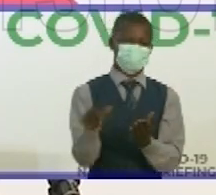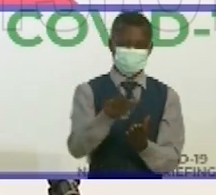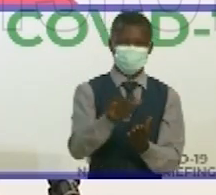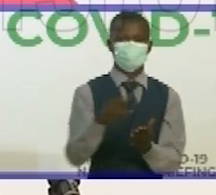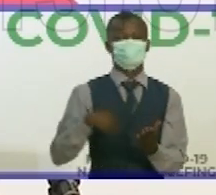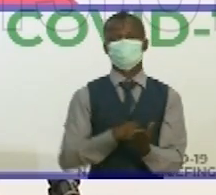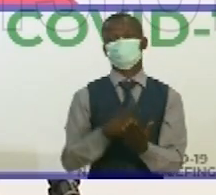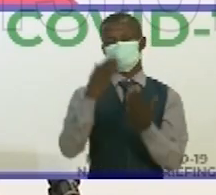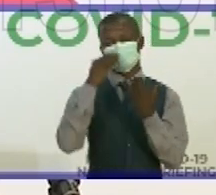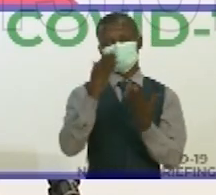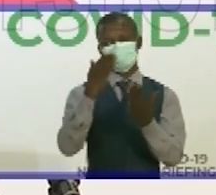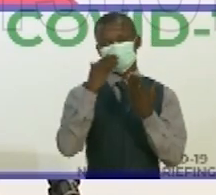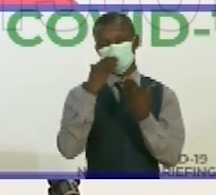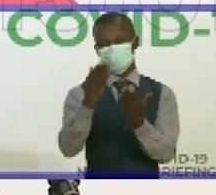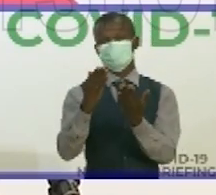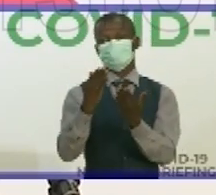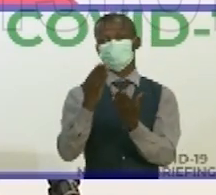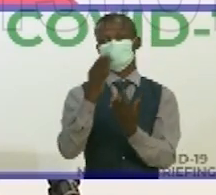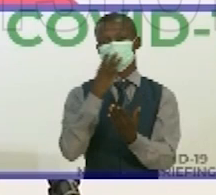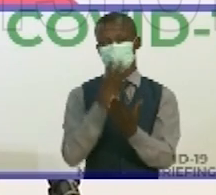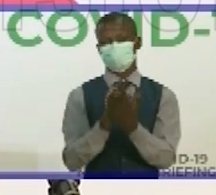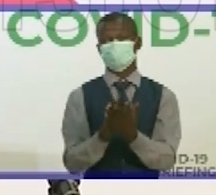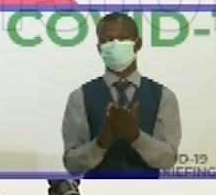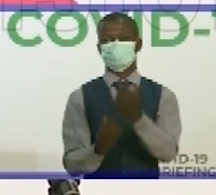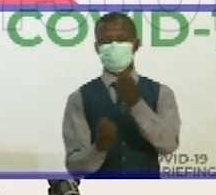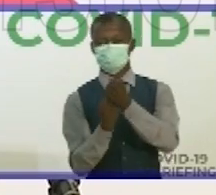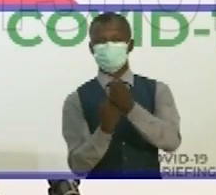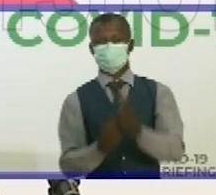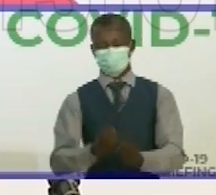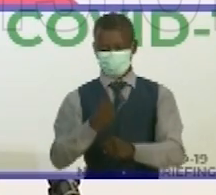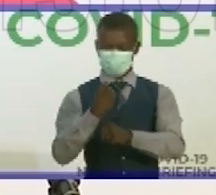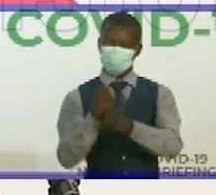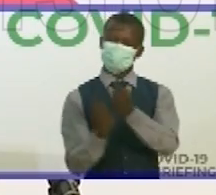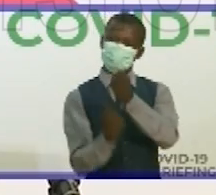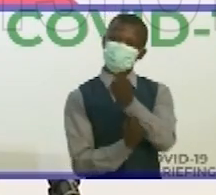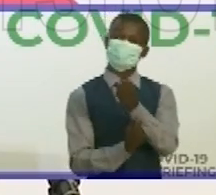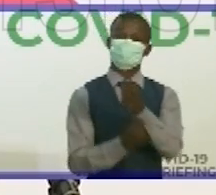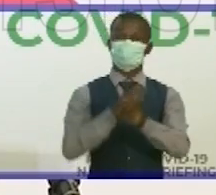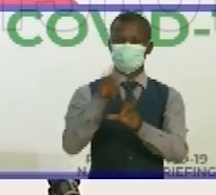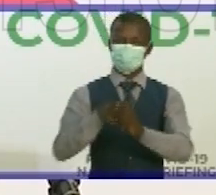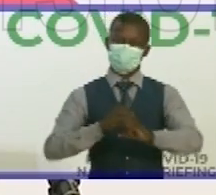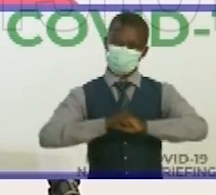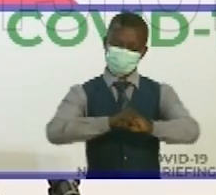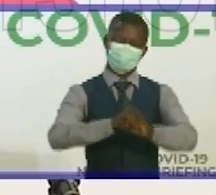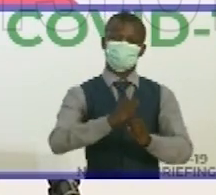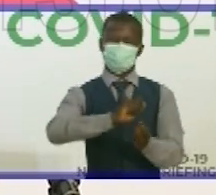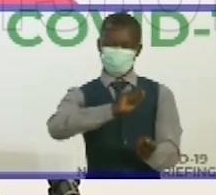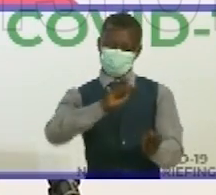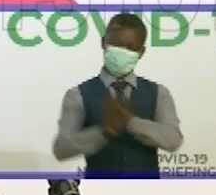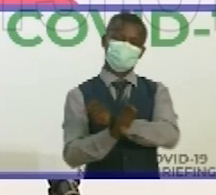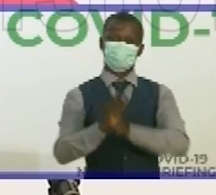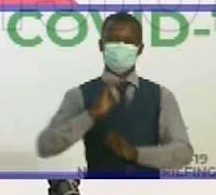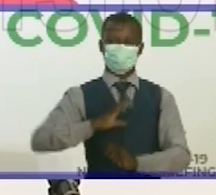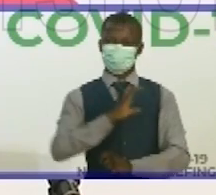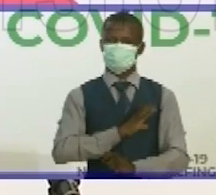Web Fountain Foundation, the Securities and Exchange Commission, and the